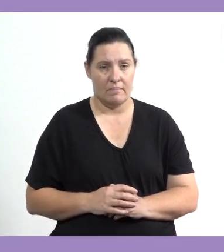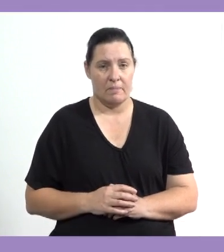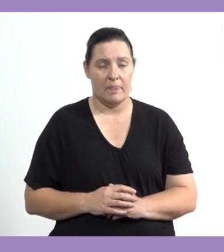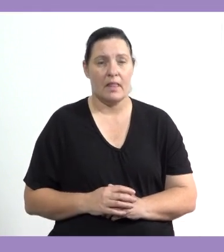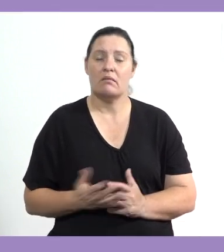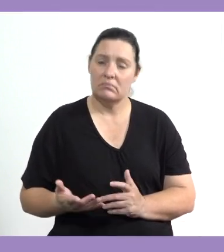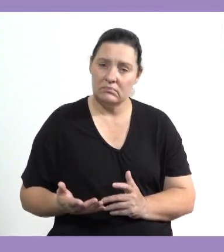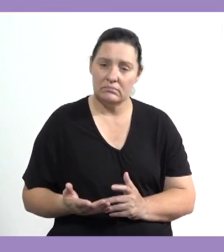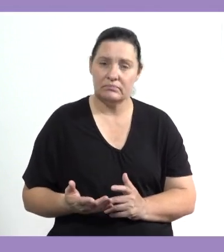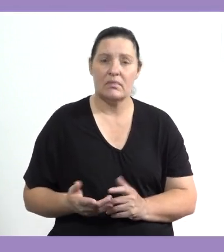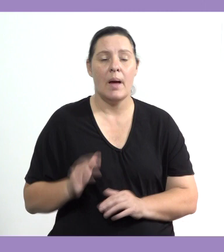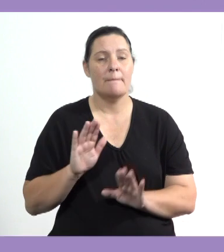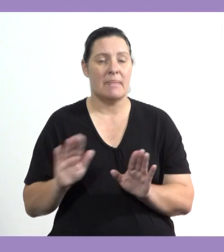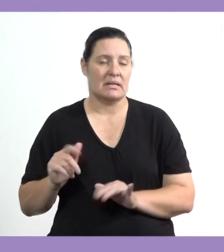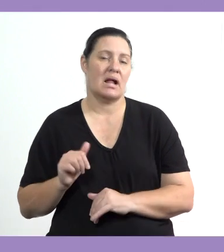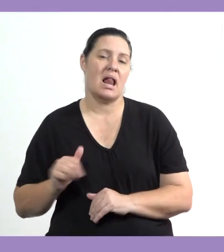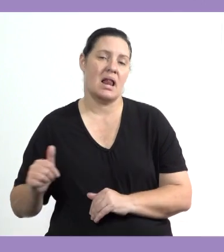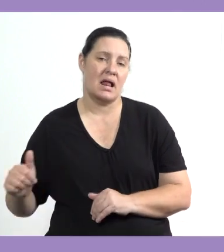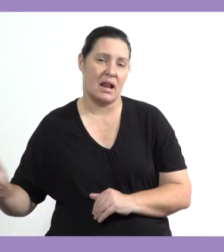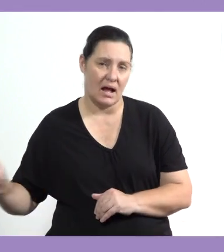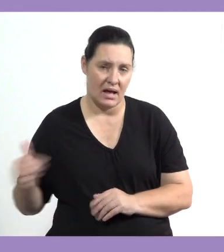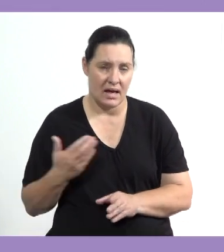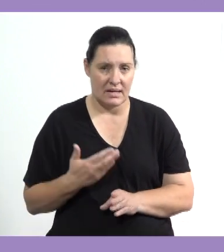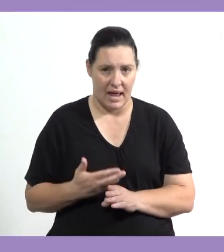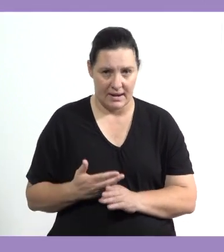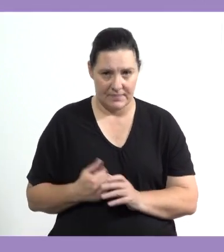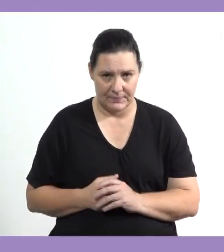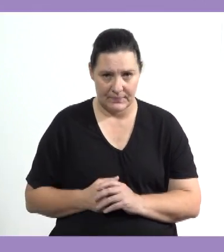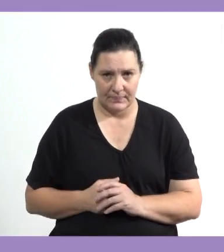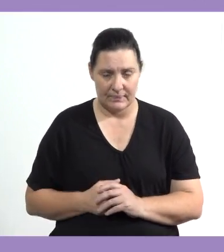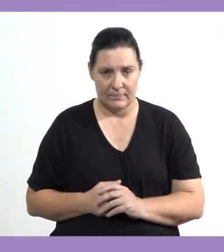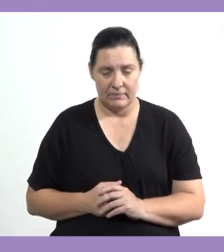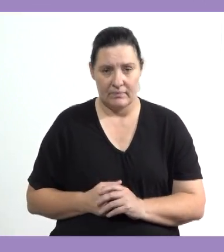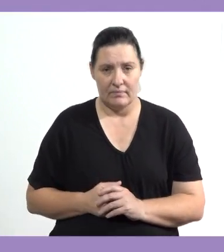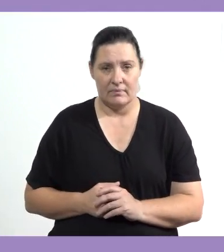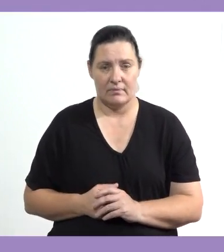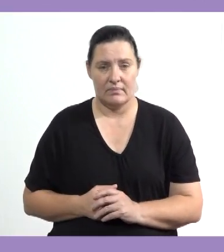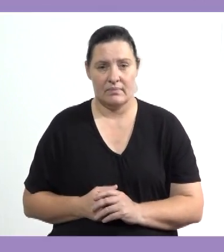1/4. And of course, that pattern can continue indefinitely.